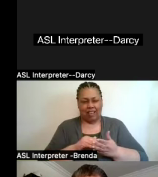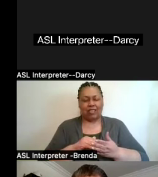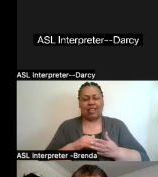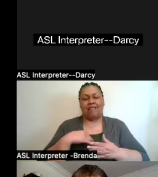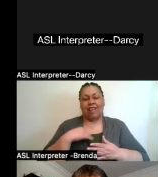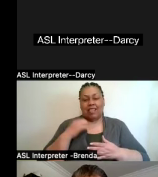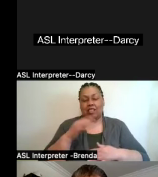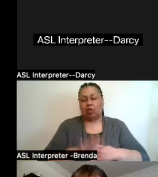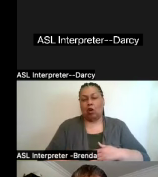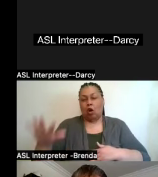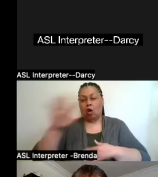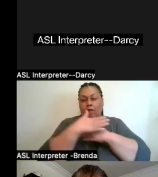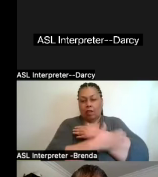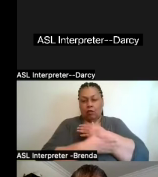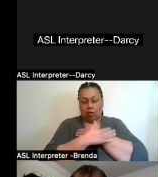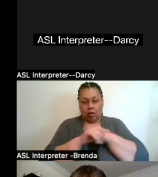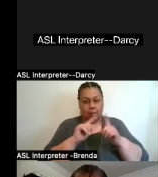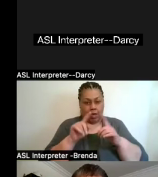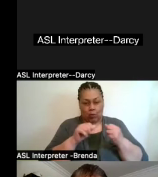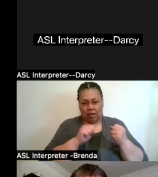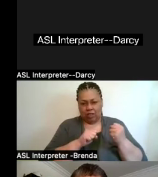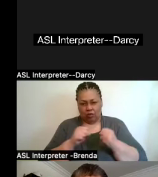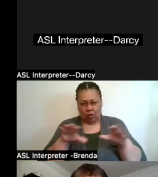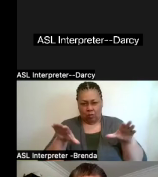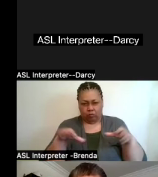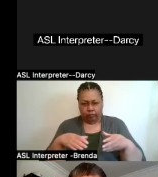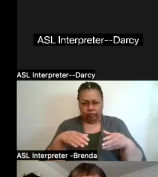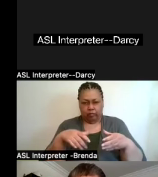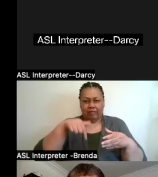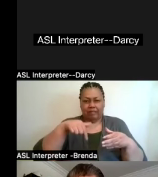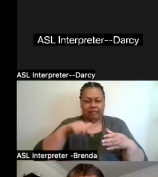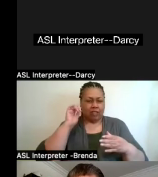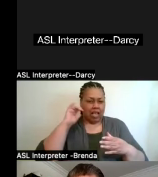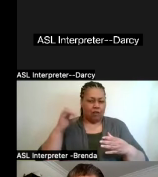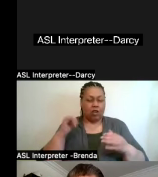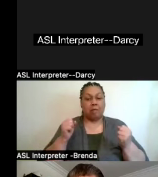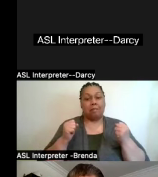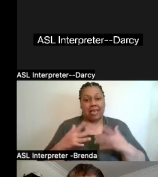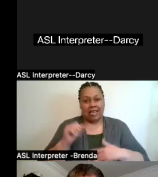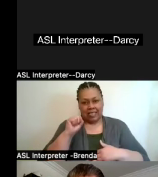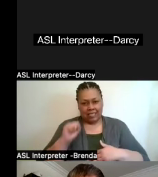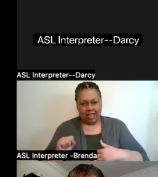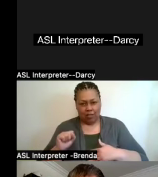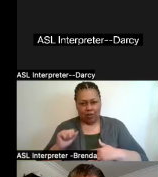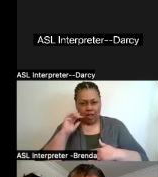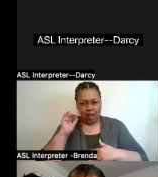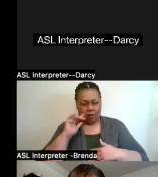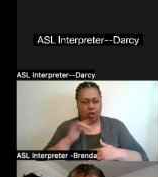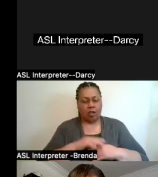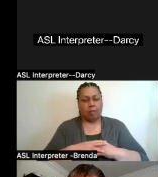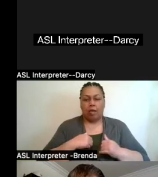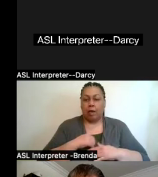have a stronghold of volunteers here in California and a lot in SoCal. So we do everything